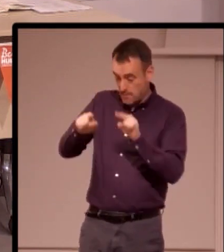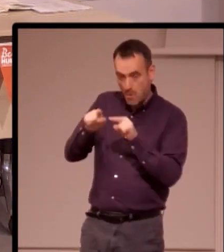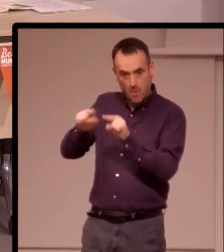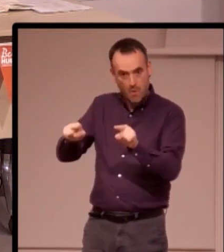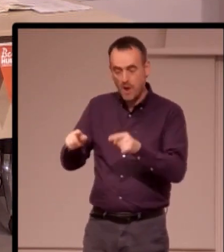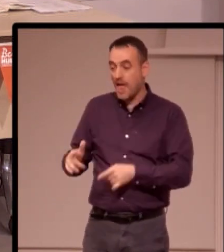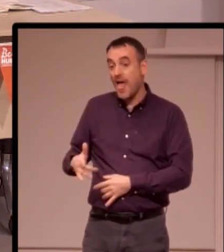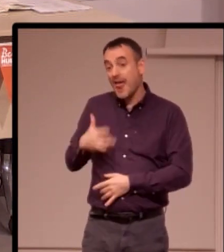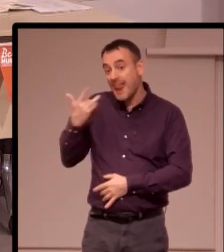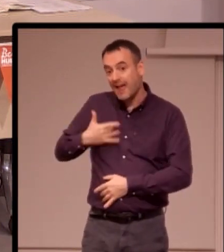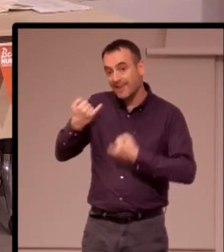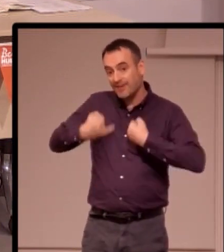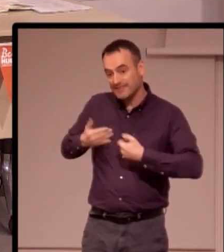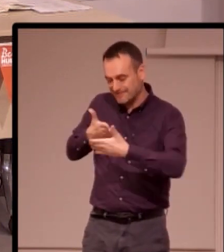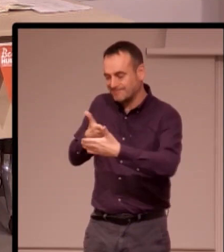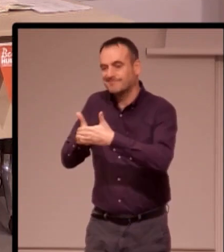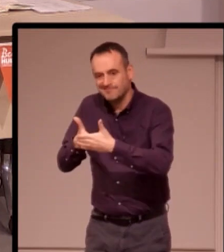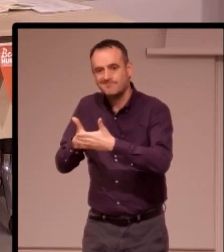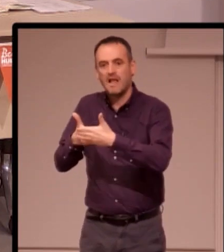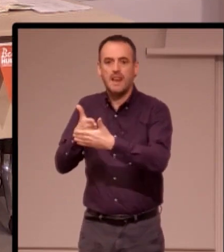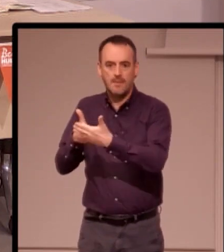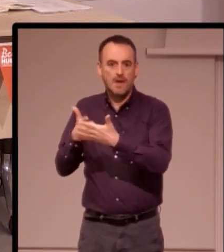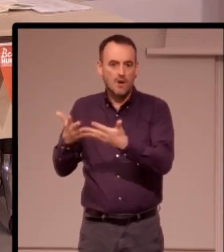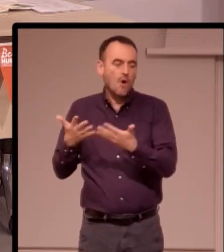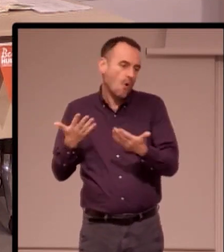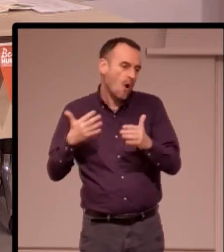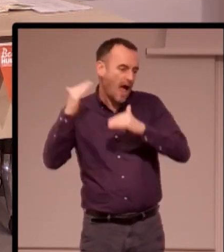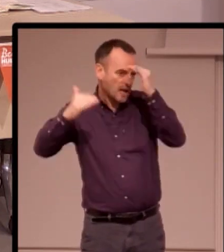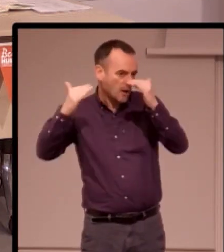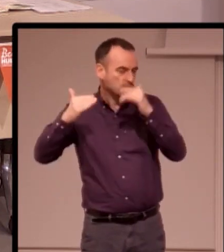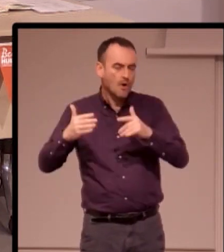have a life-limiting condition, or